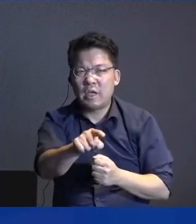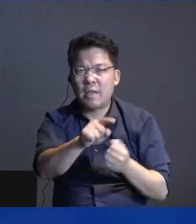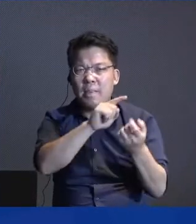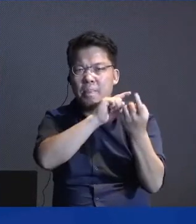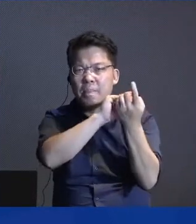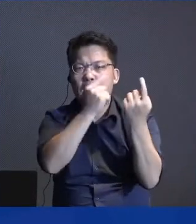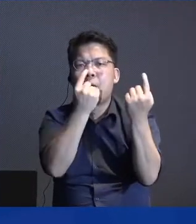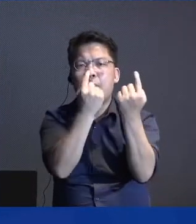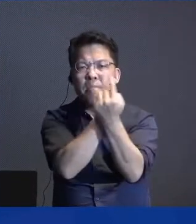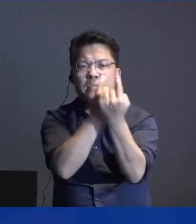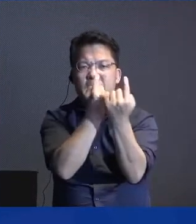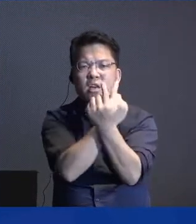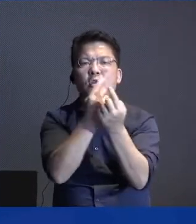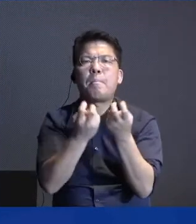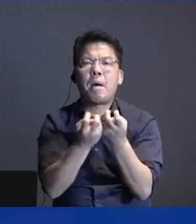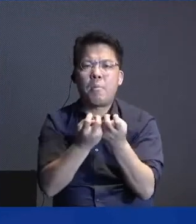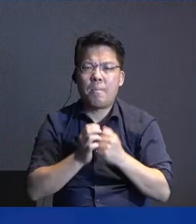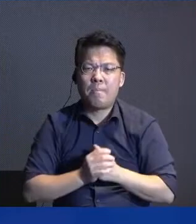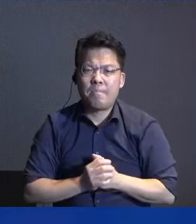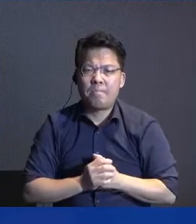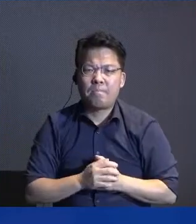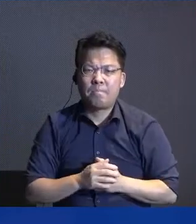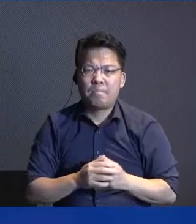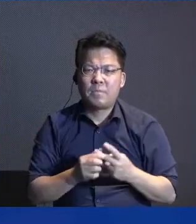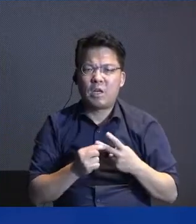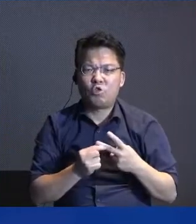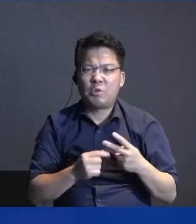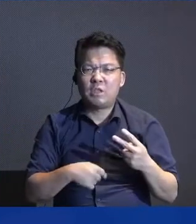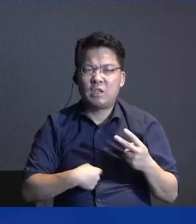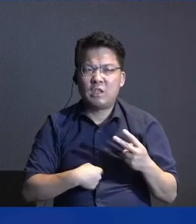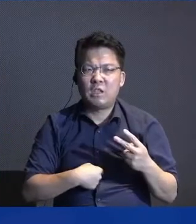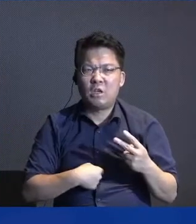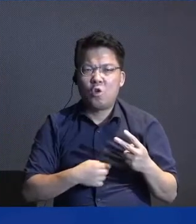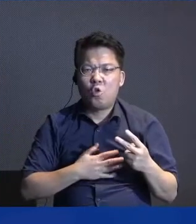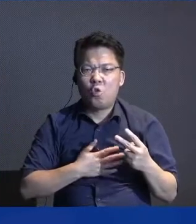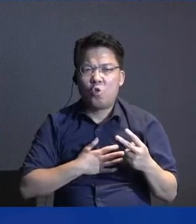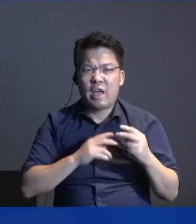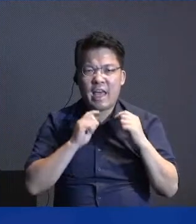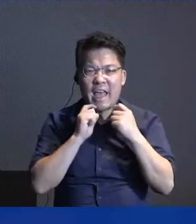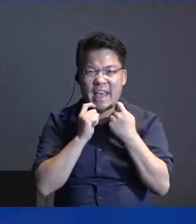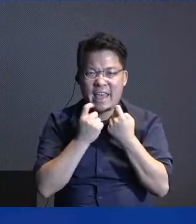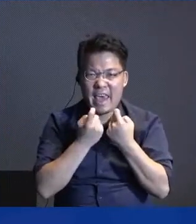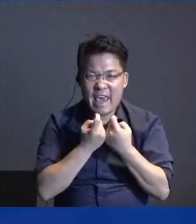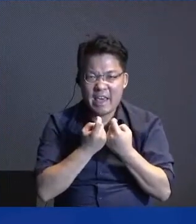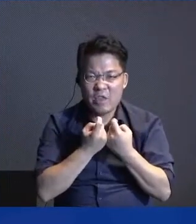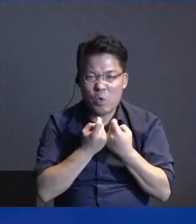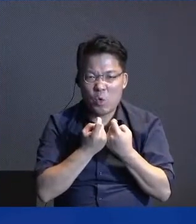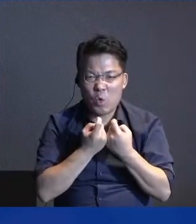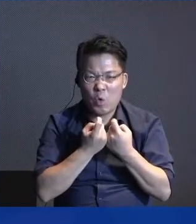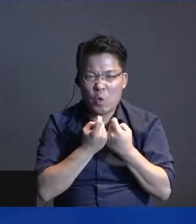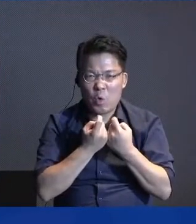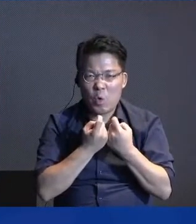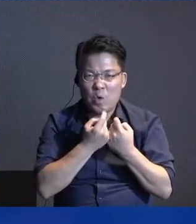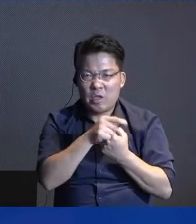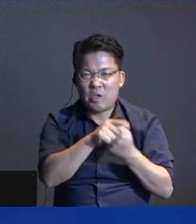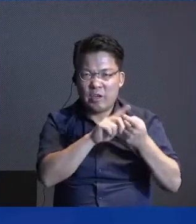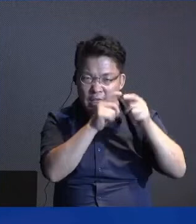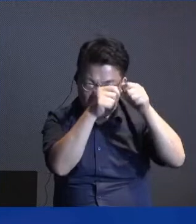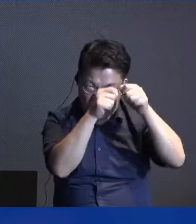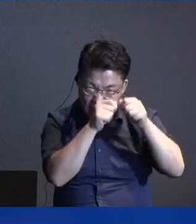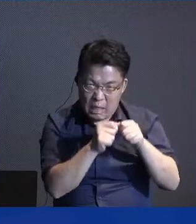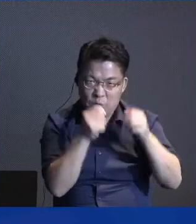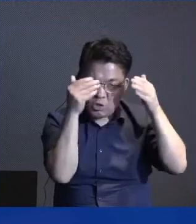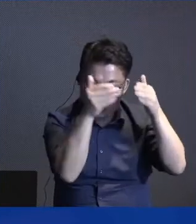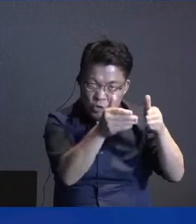sensitizing ourselves and others. I'll be extremely glad that even if a few persons in the audience kind of